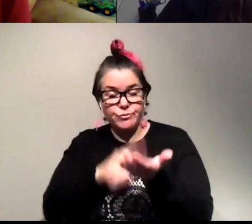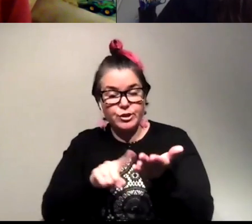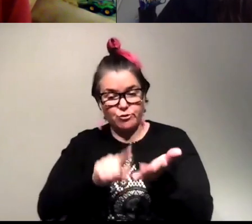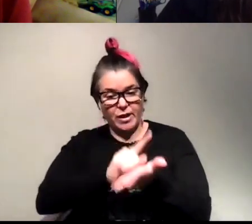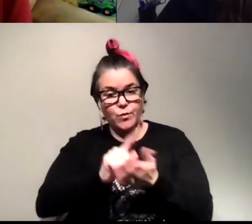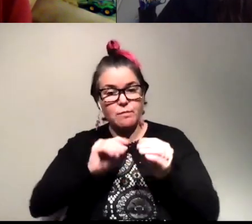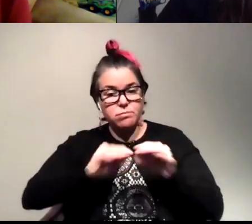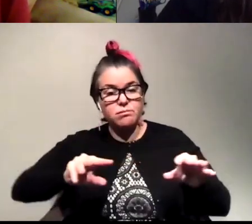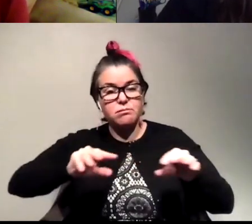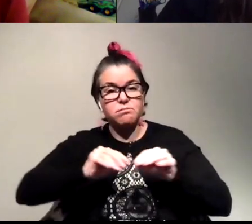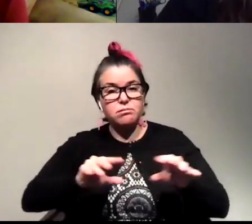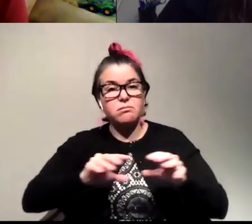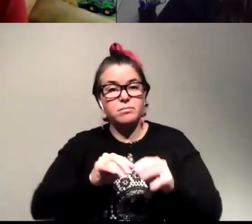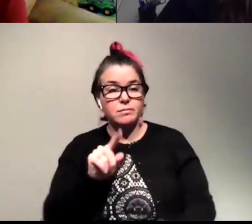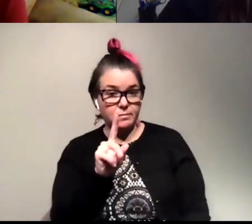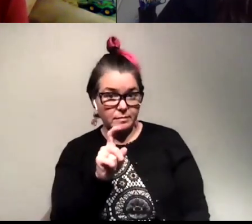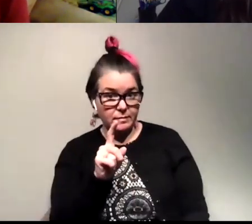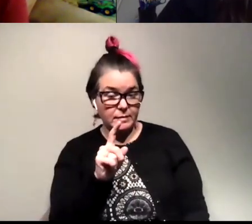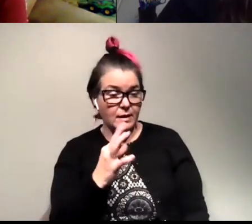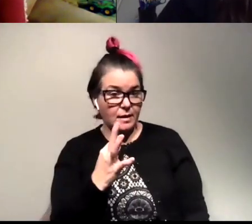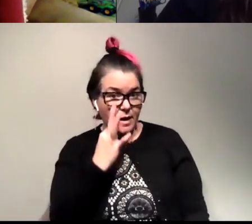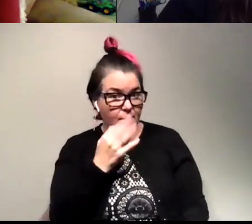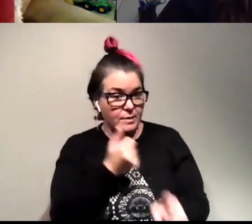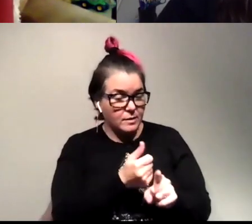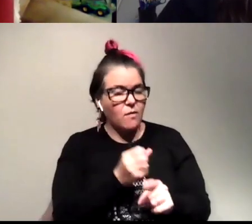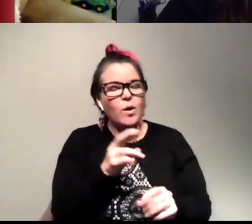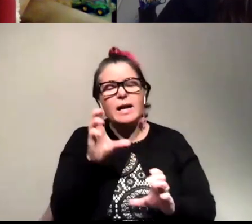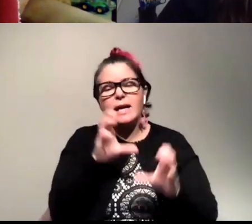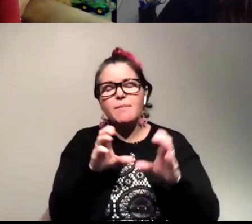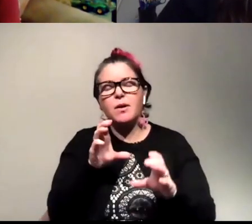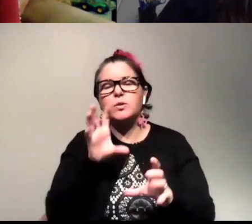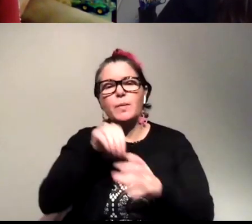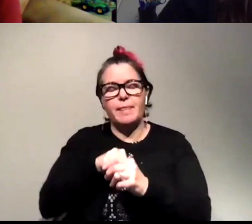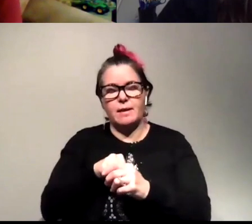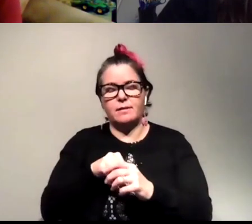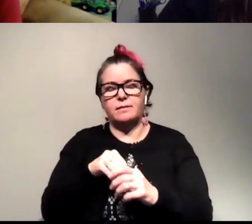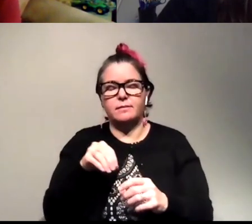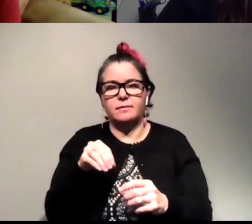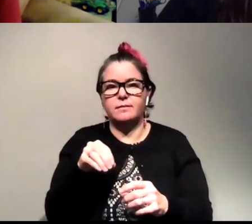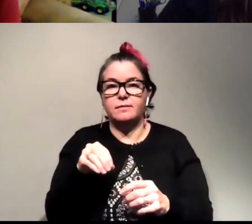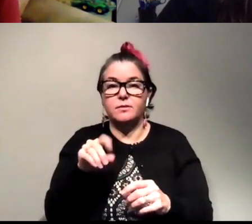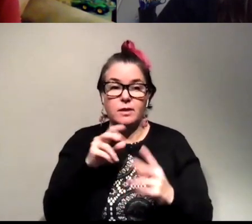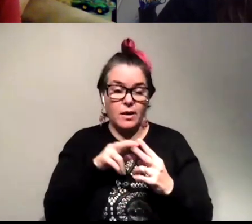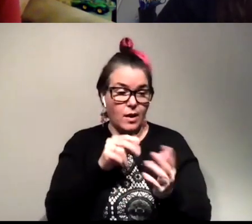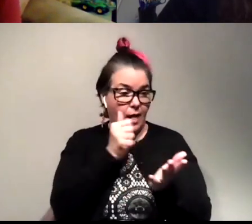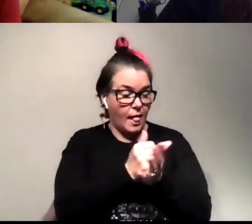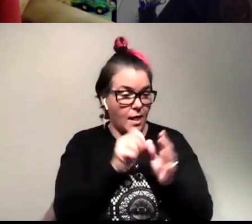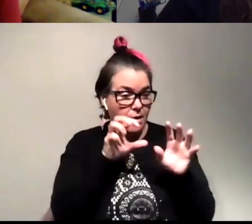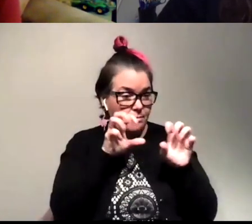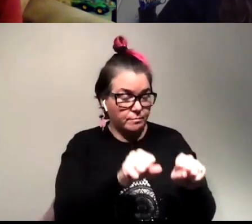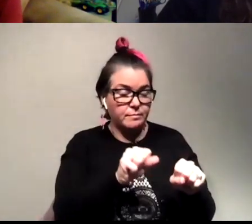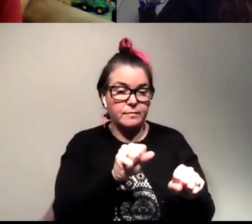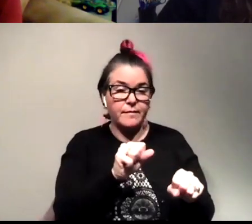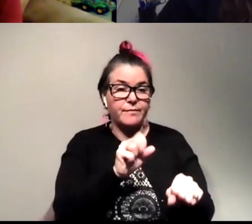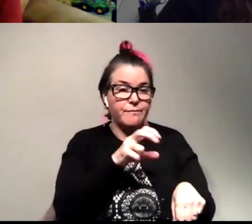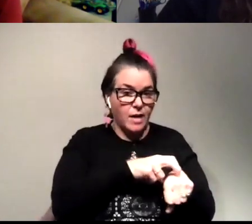whether or not cannabis itself or some of the specific chemicals in it might either help to attack the virus